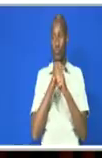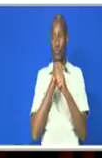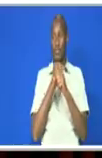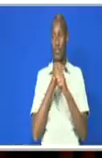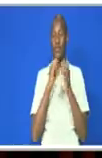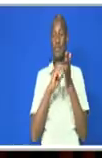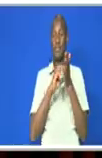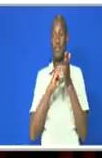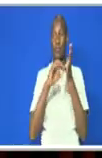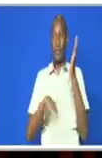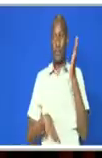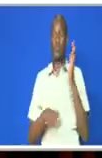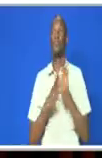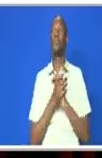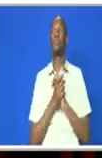subtraction.